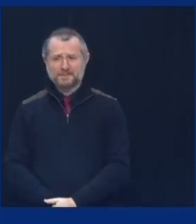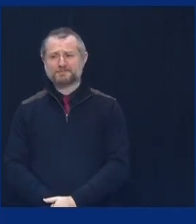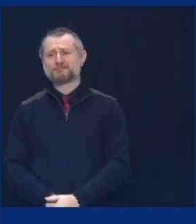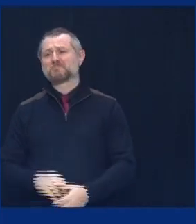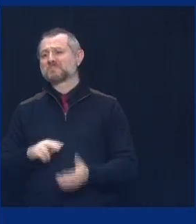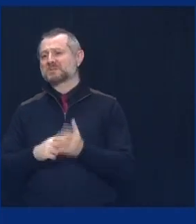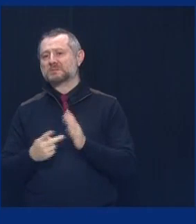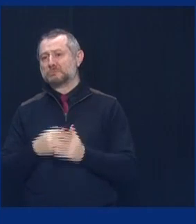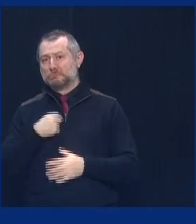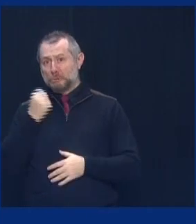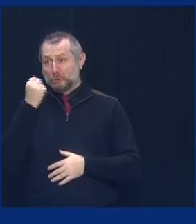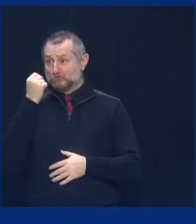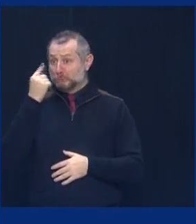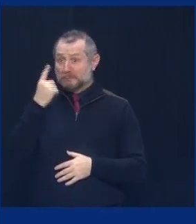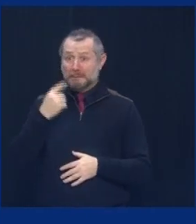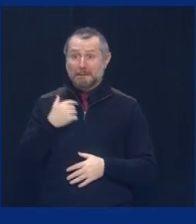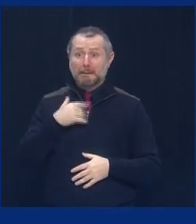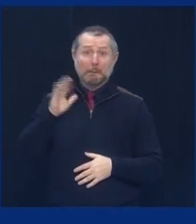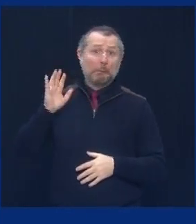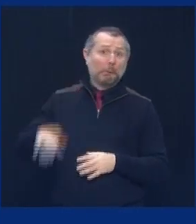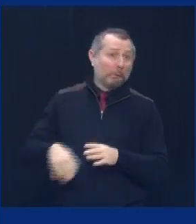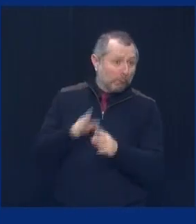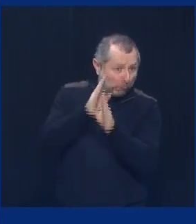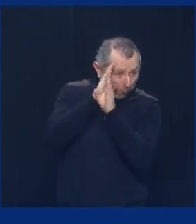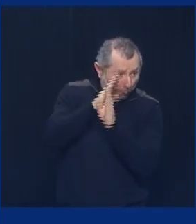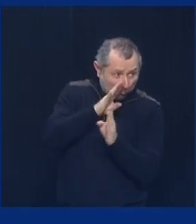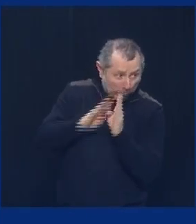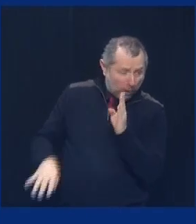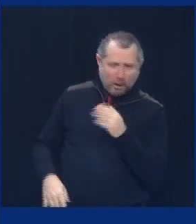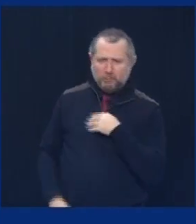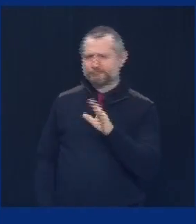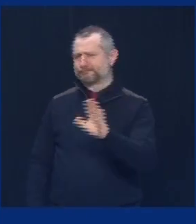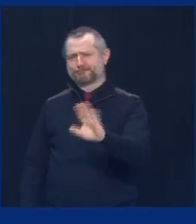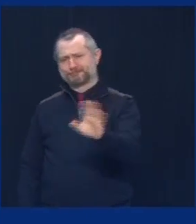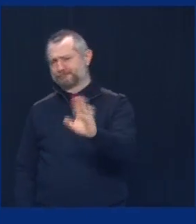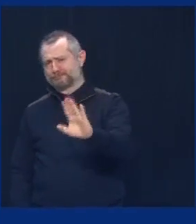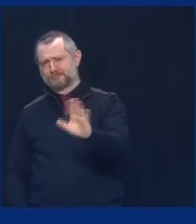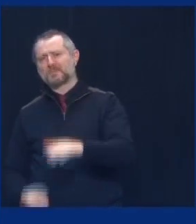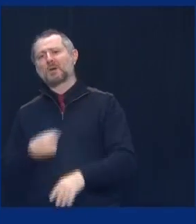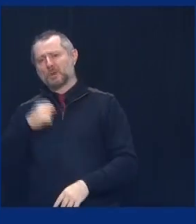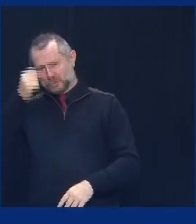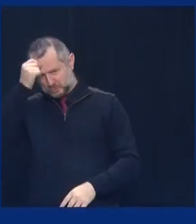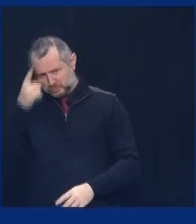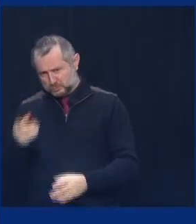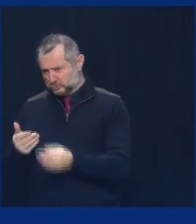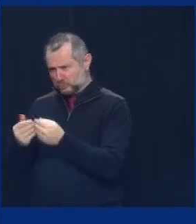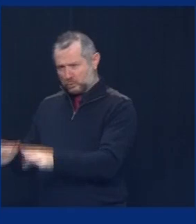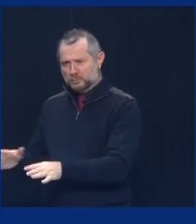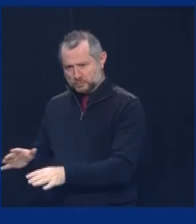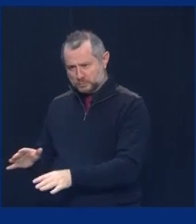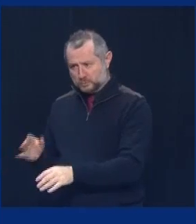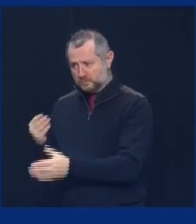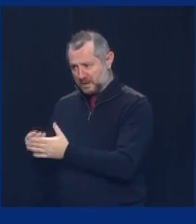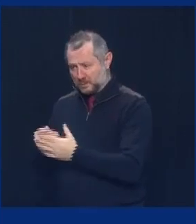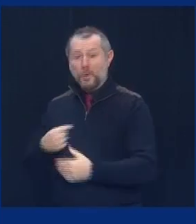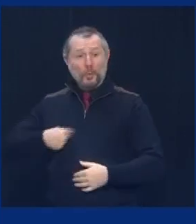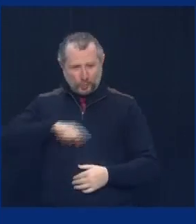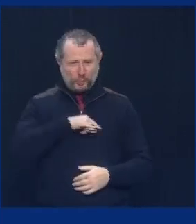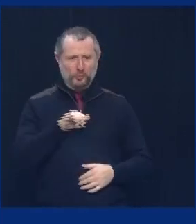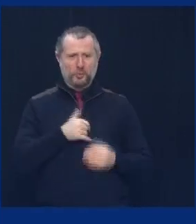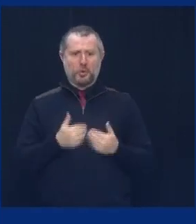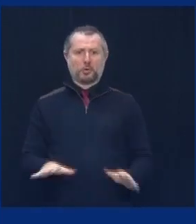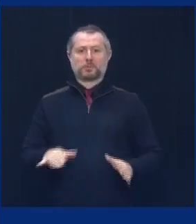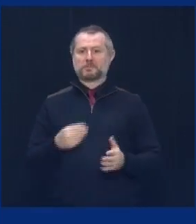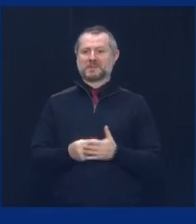or appreciate literally every dollar a business loses. We lose a percentage of